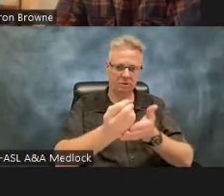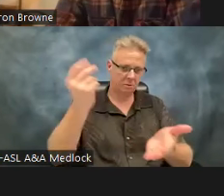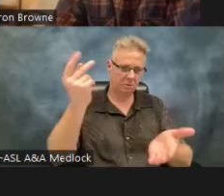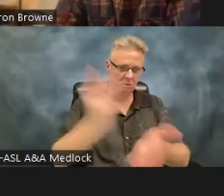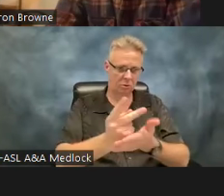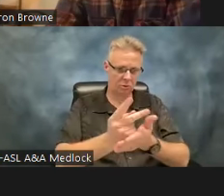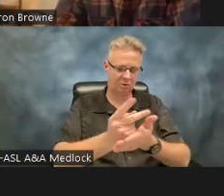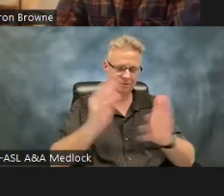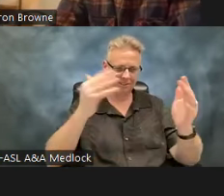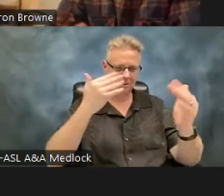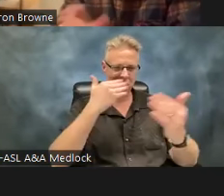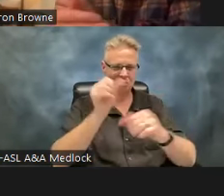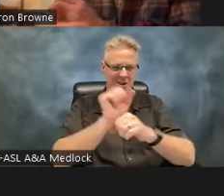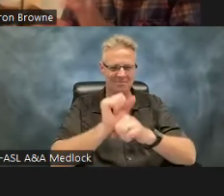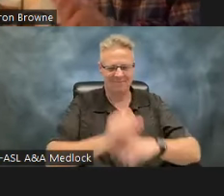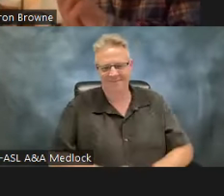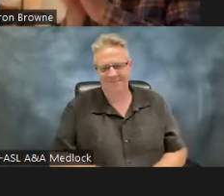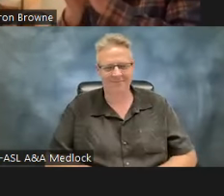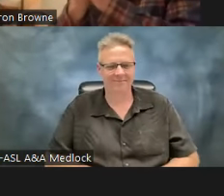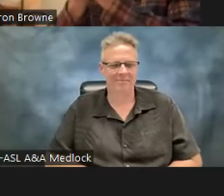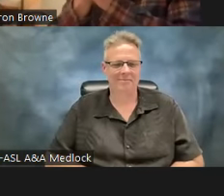Good job.